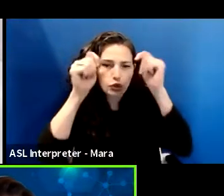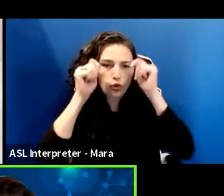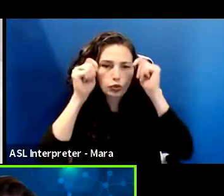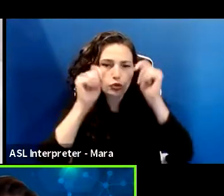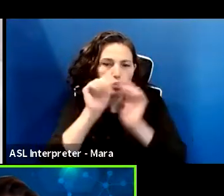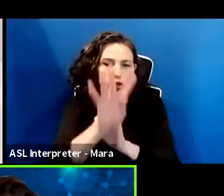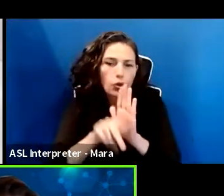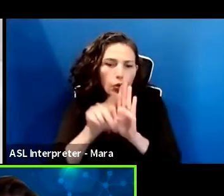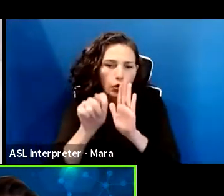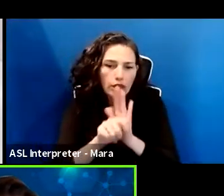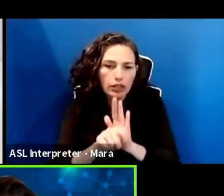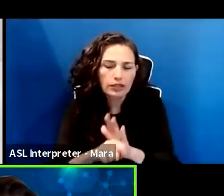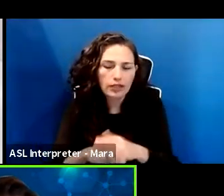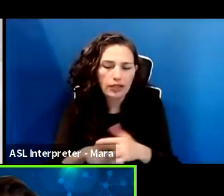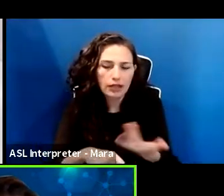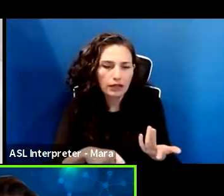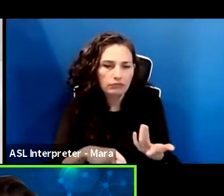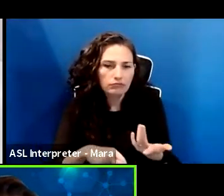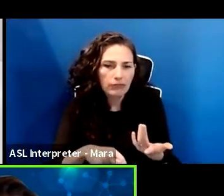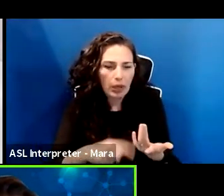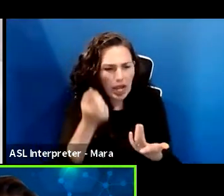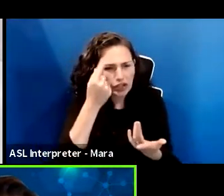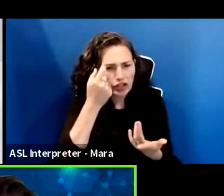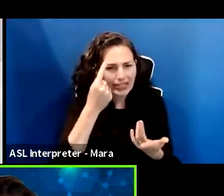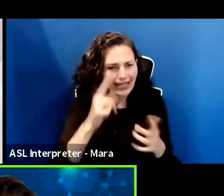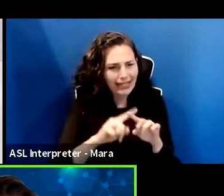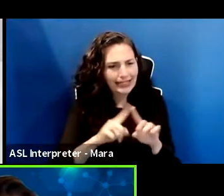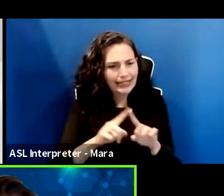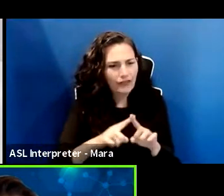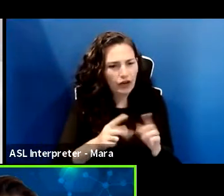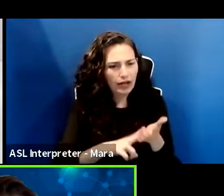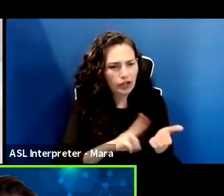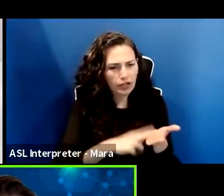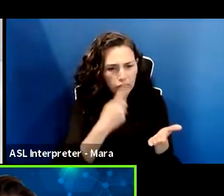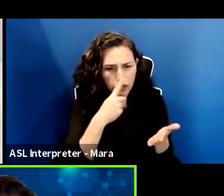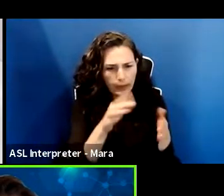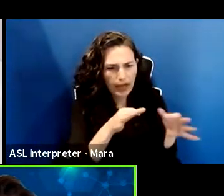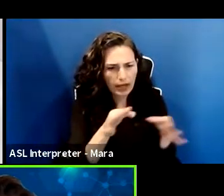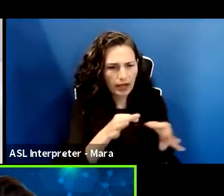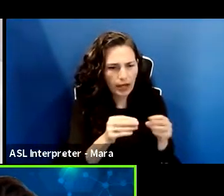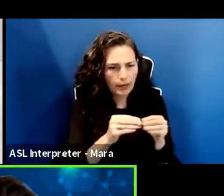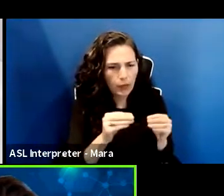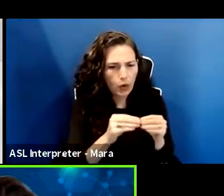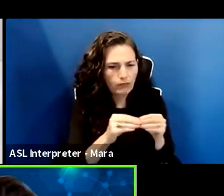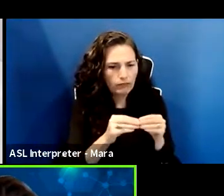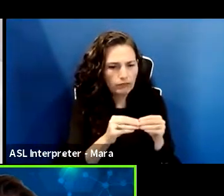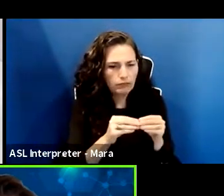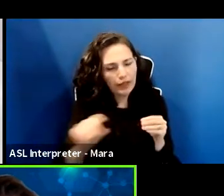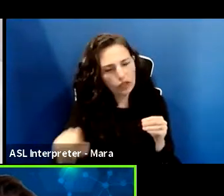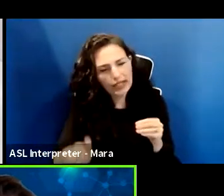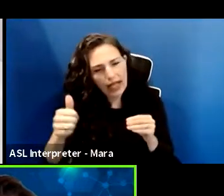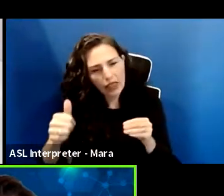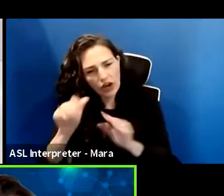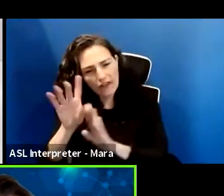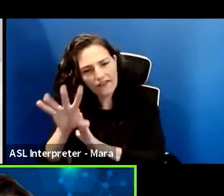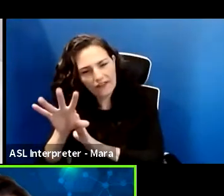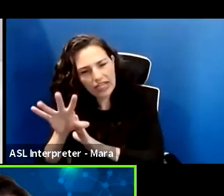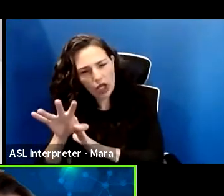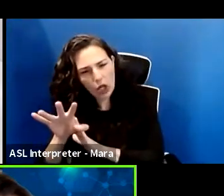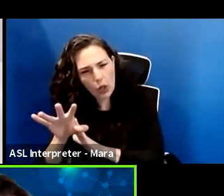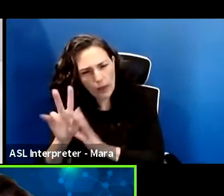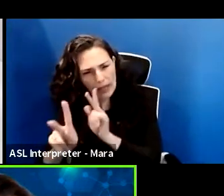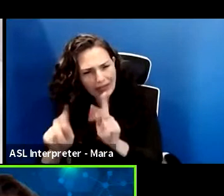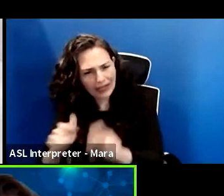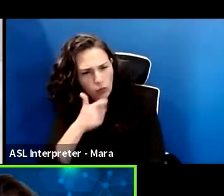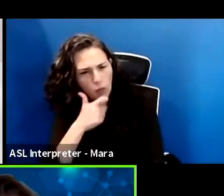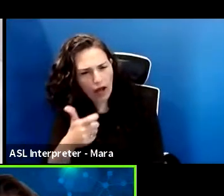different contracts. You referenced that. Can you go down that road a little bit? A little more about, there's another video and stuff that people can watch. Where can